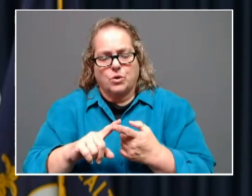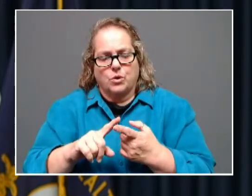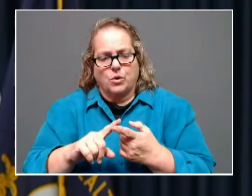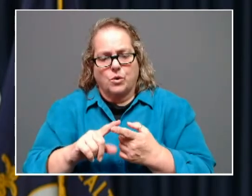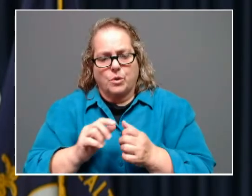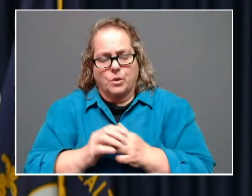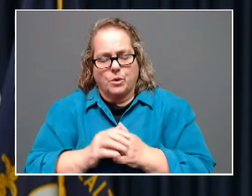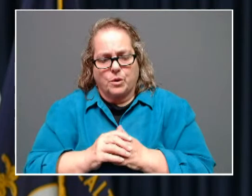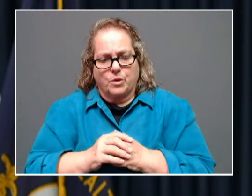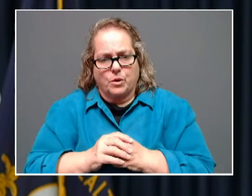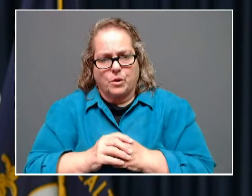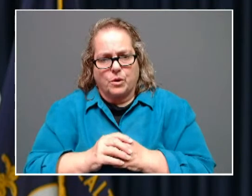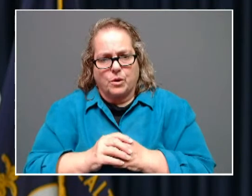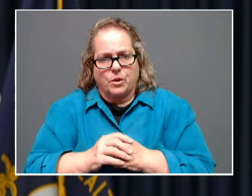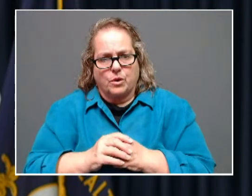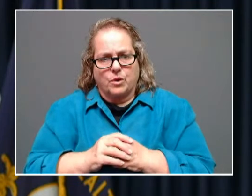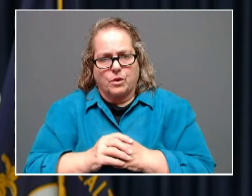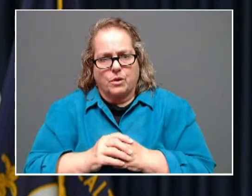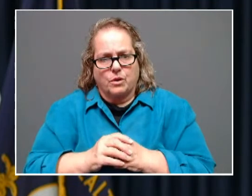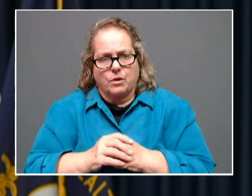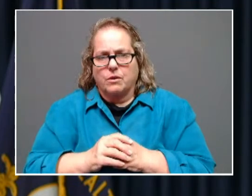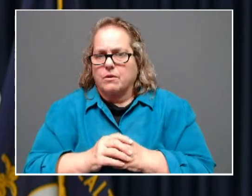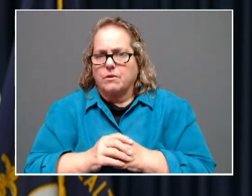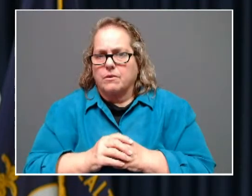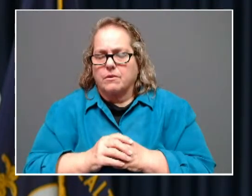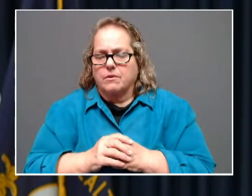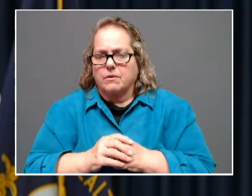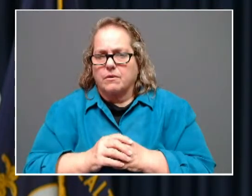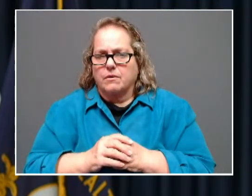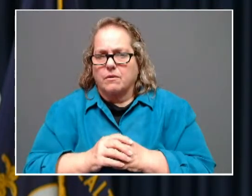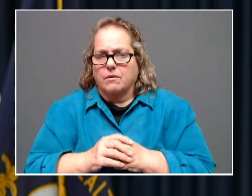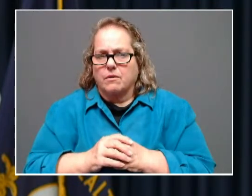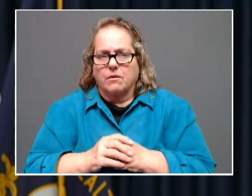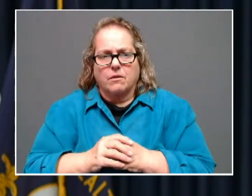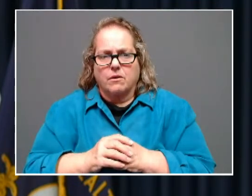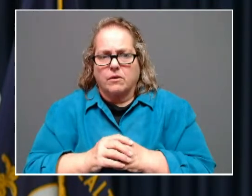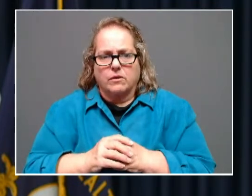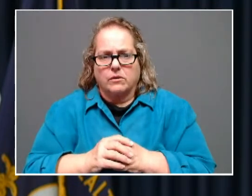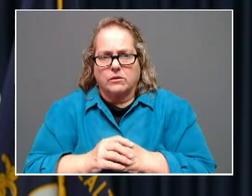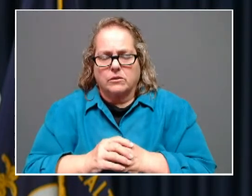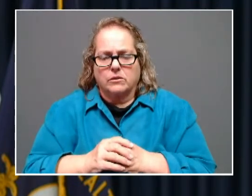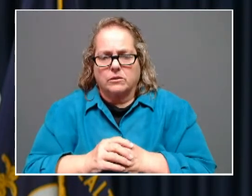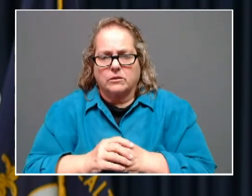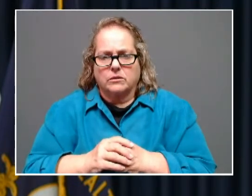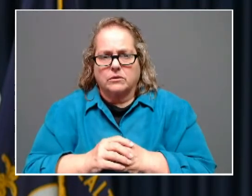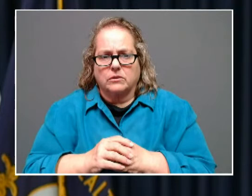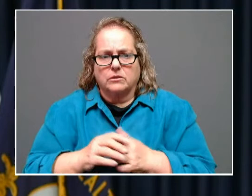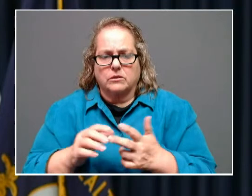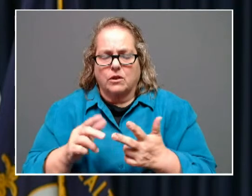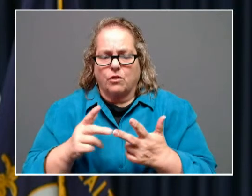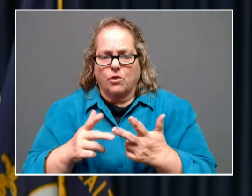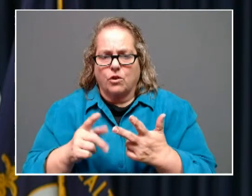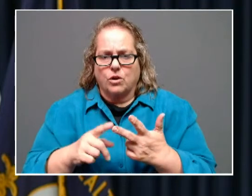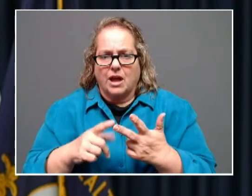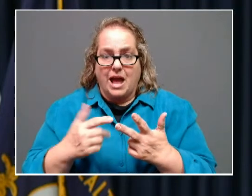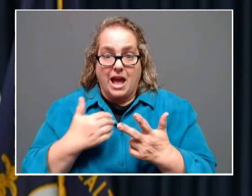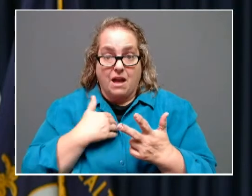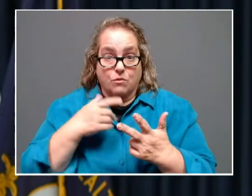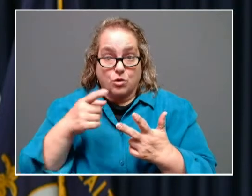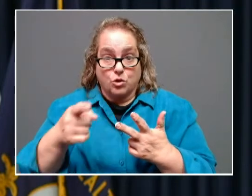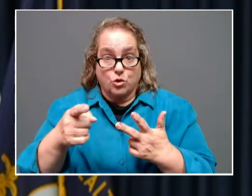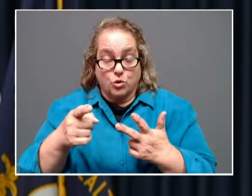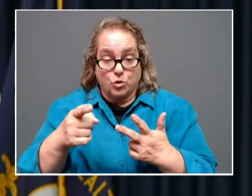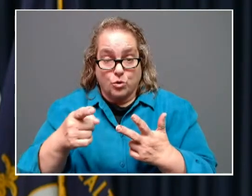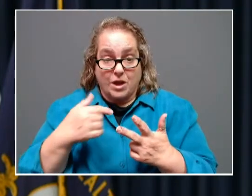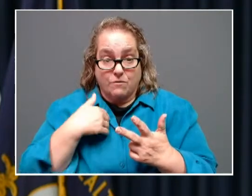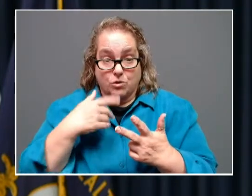And what's framed to get it done? And the third one is, have you